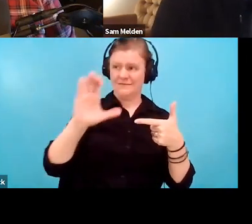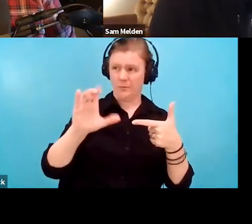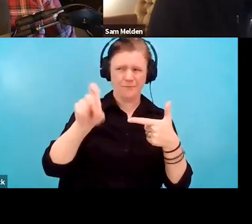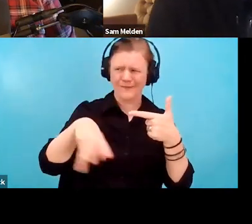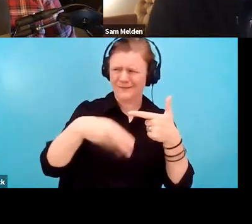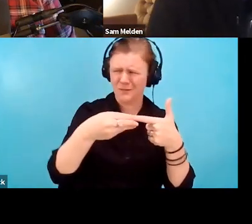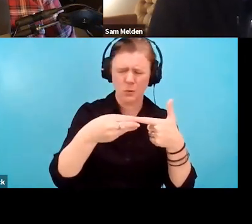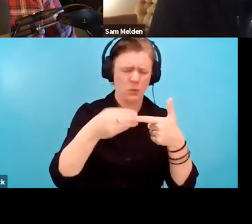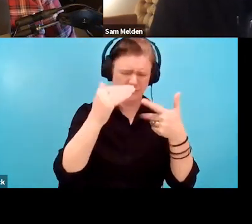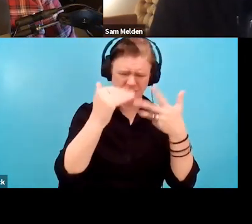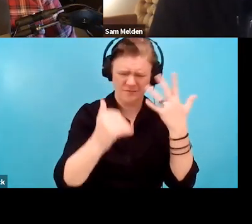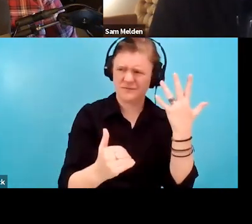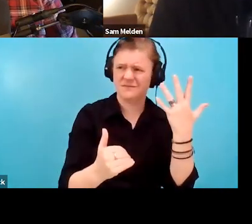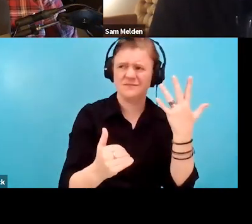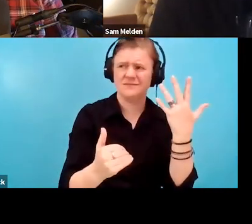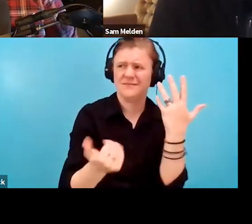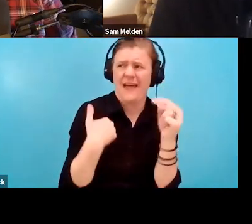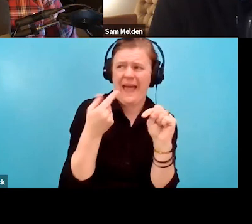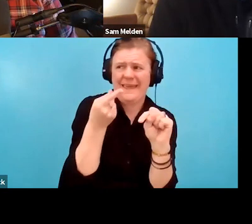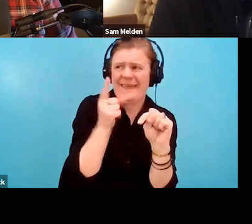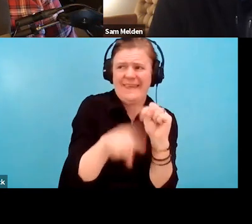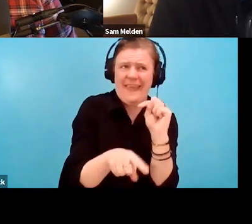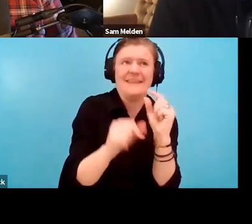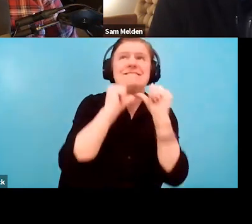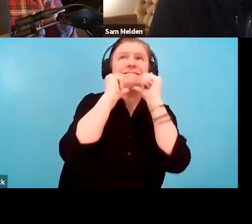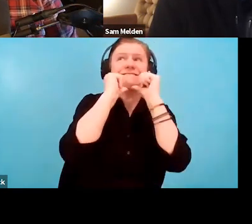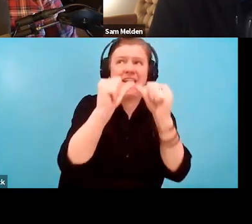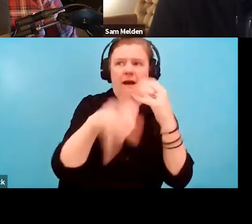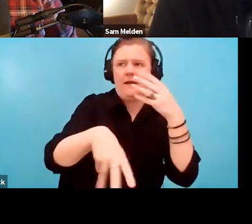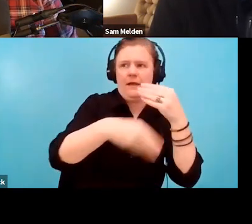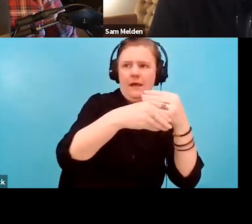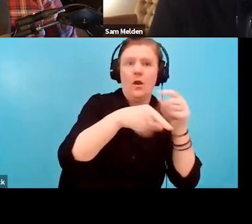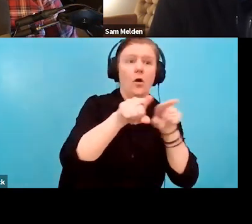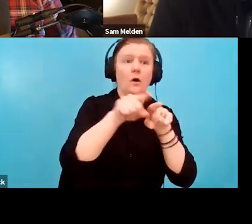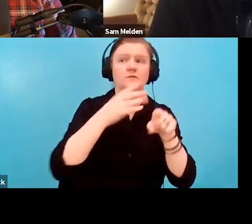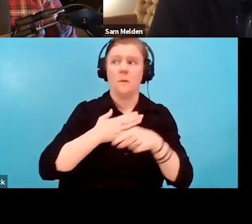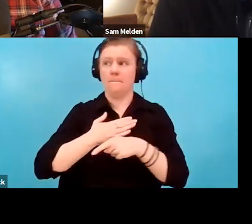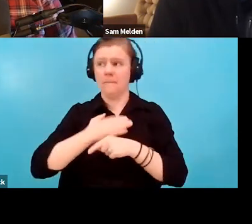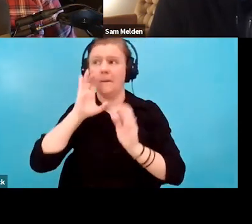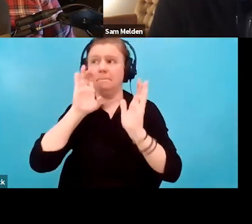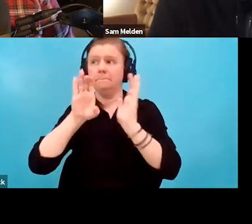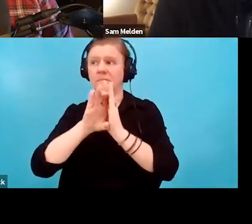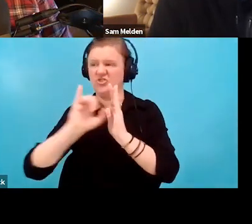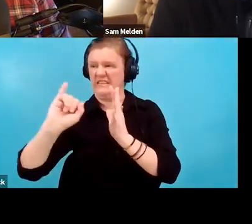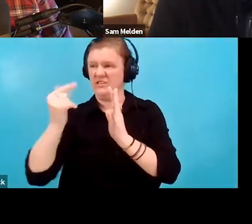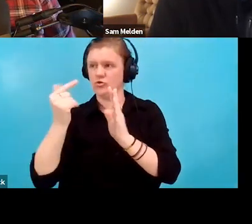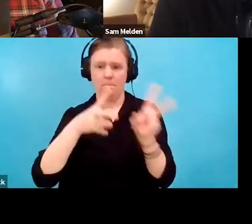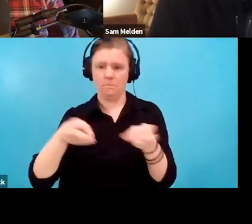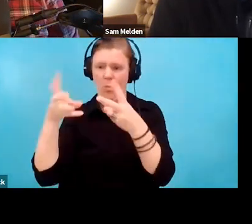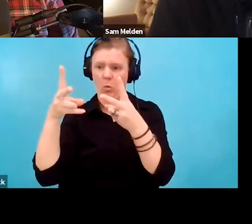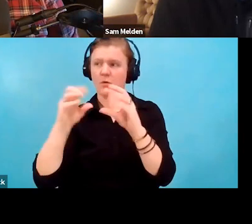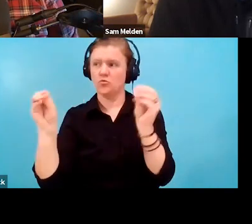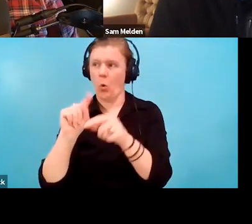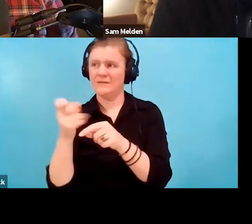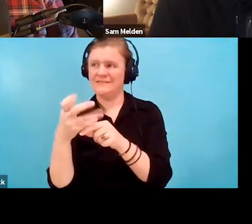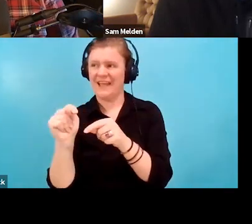And it's impossible to justify posting images to my Instagram without also doing that. So every